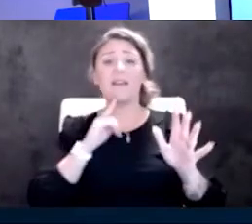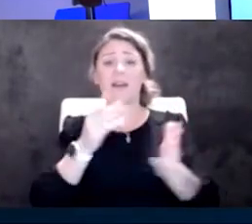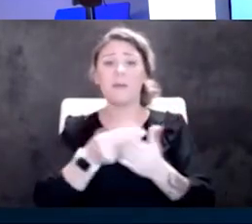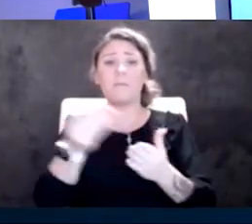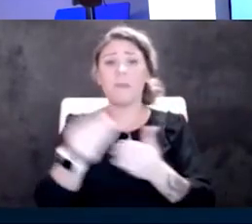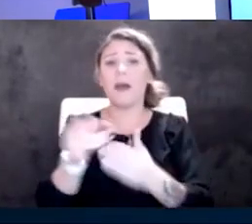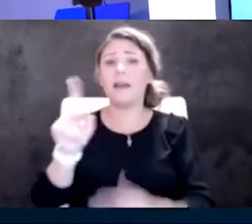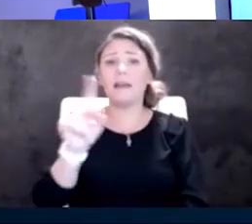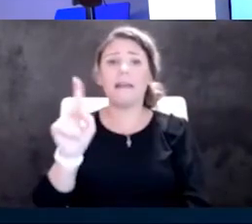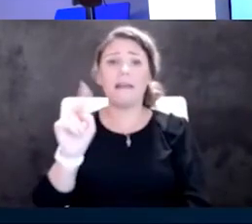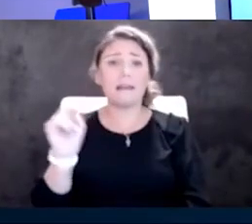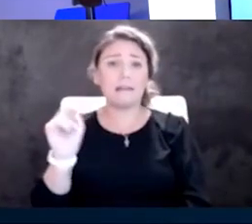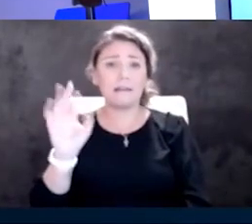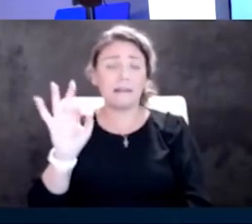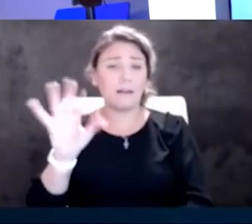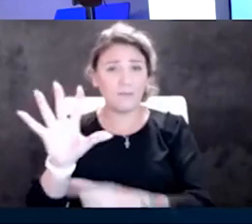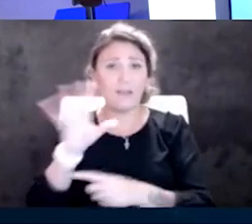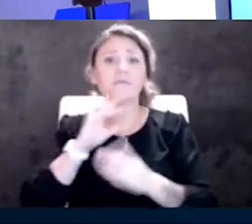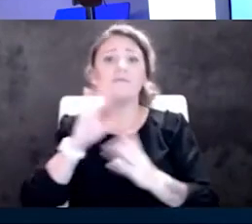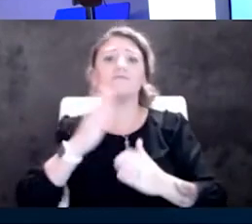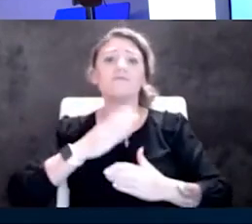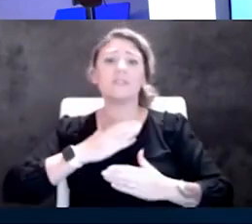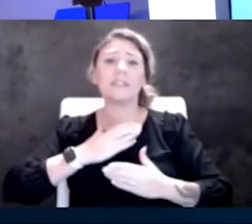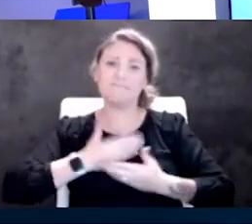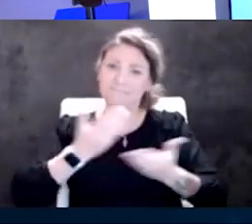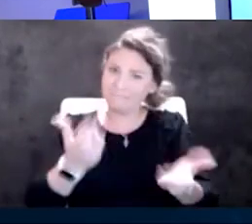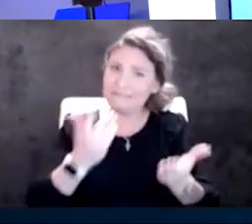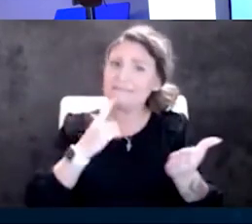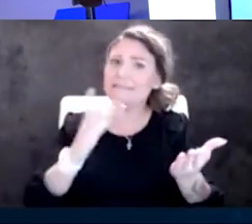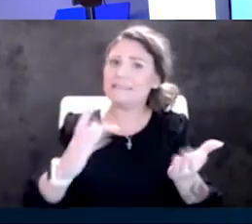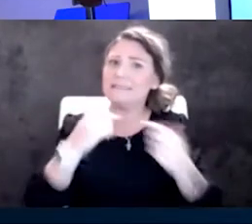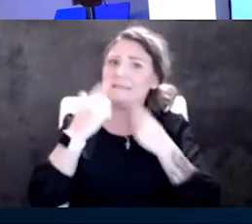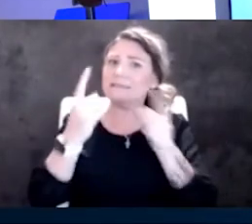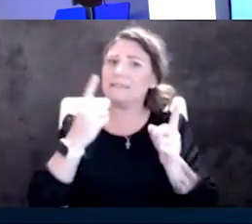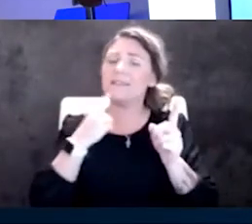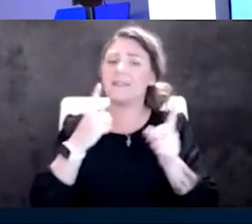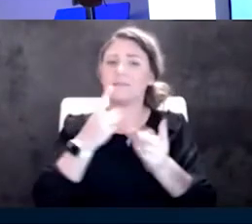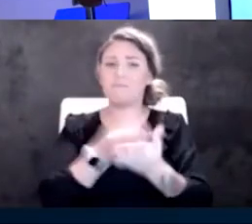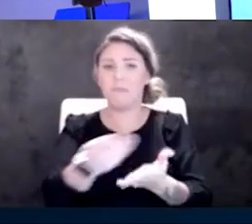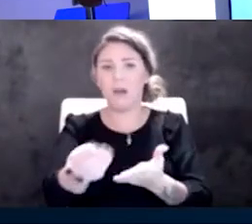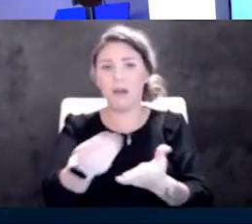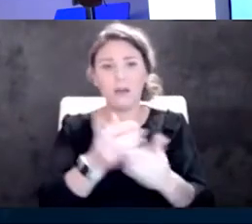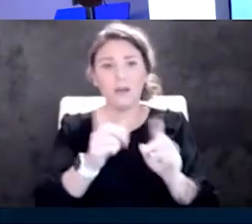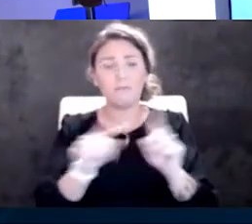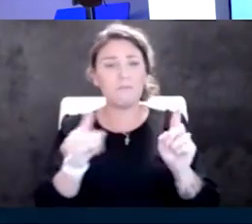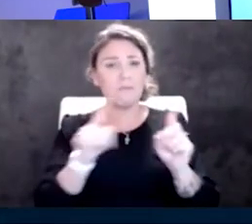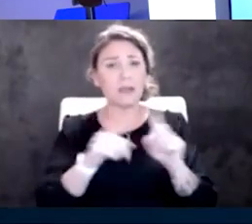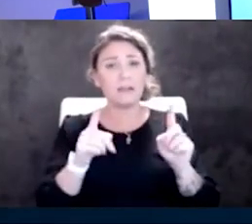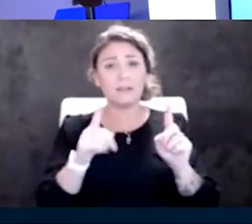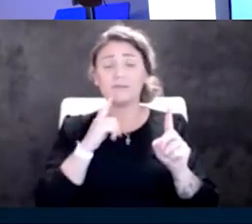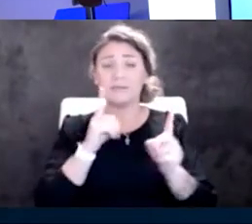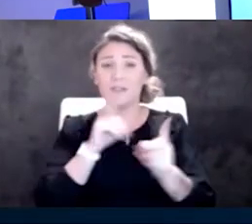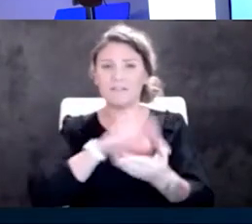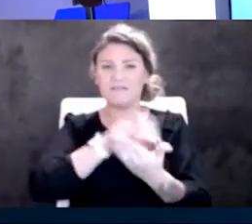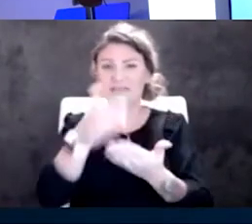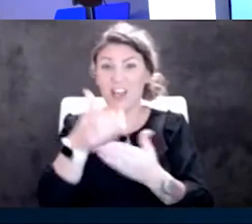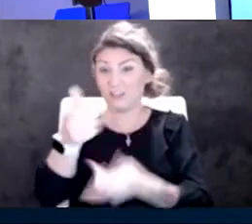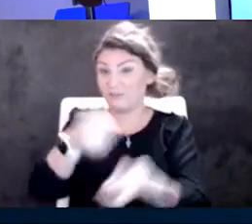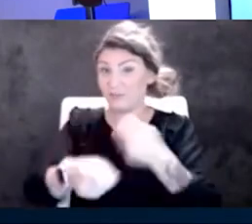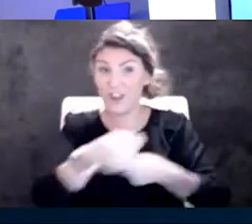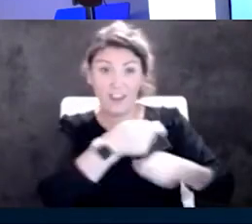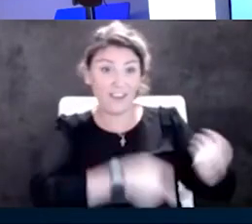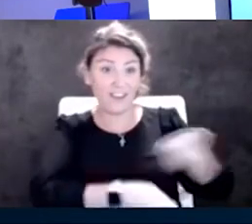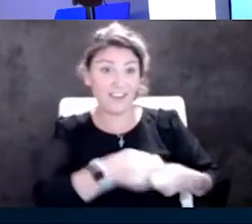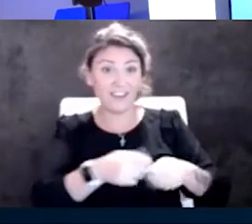So I'm going to make that confession because I was a little nervous. And so I said, yeah, I'm going to get some KN95 masks. But so I've got those. I got a stash. I'll trade you sometime. it could be. We have